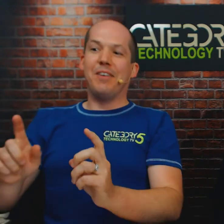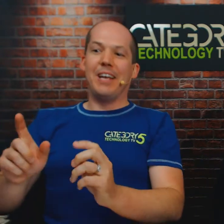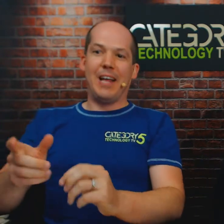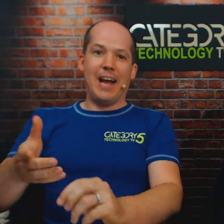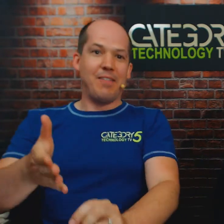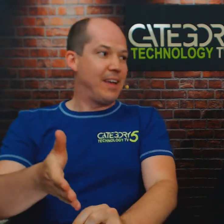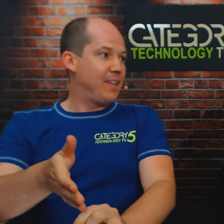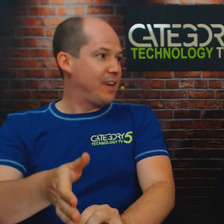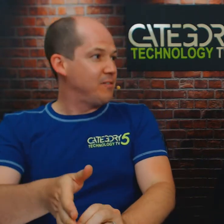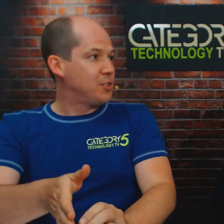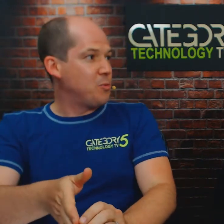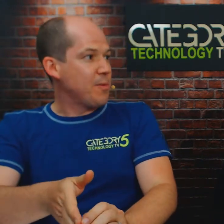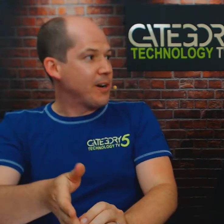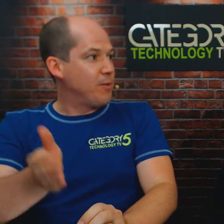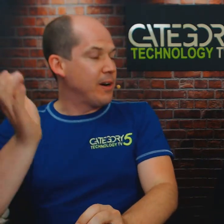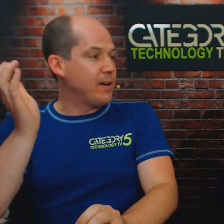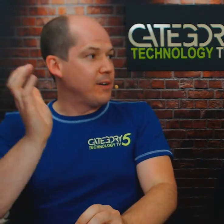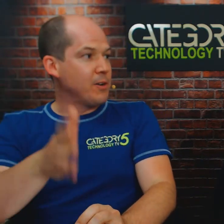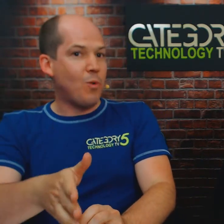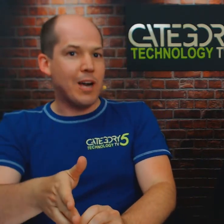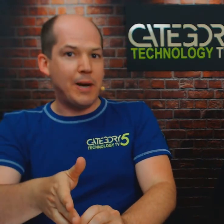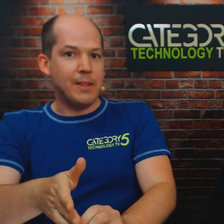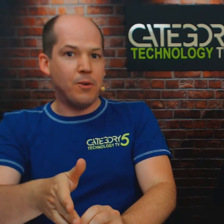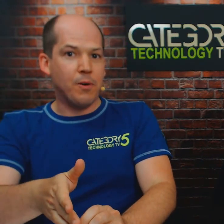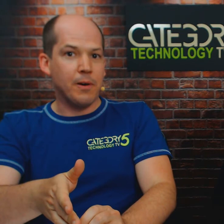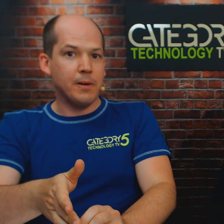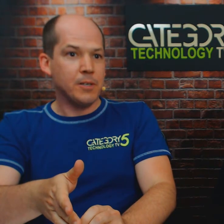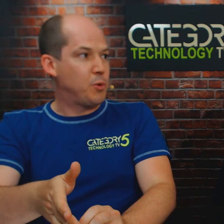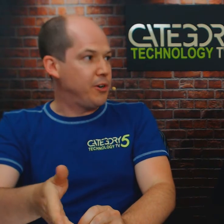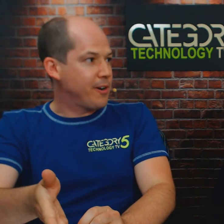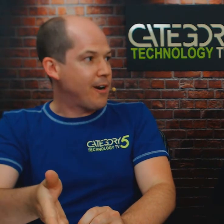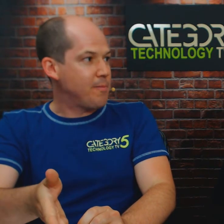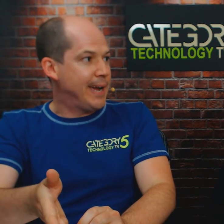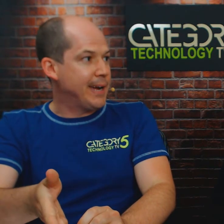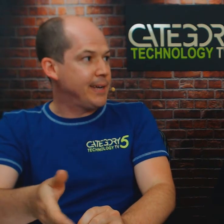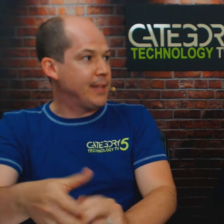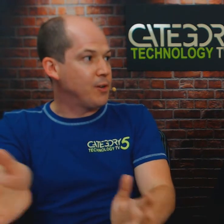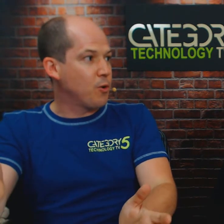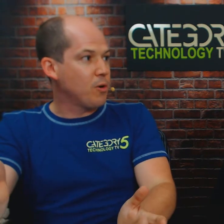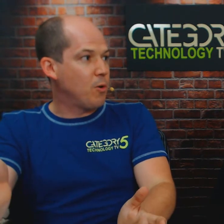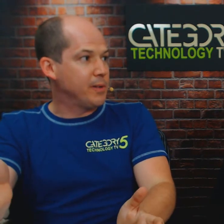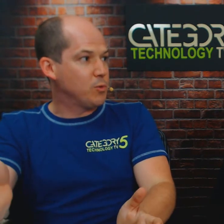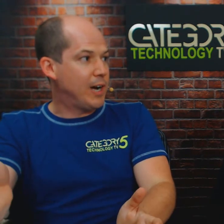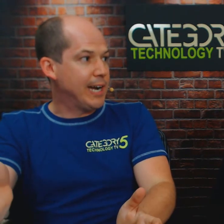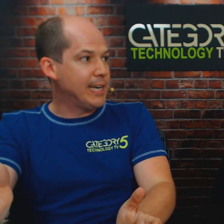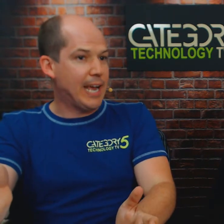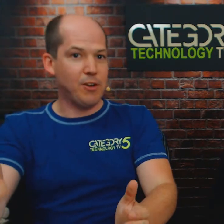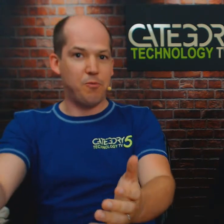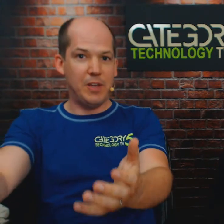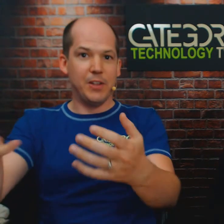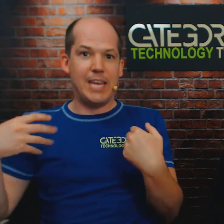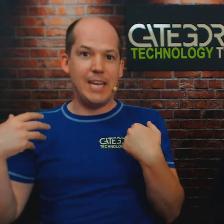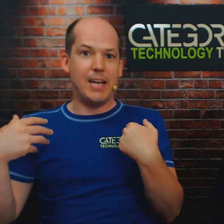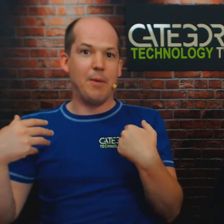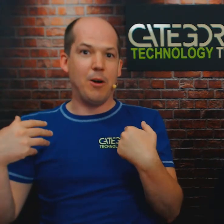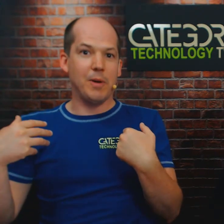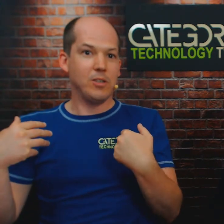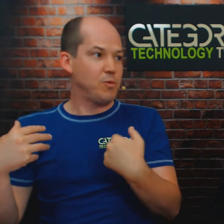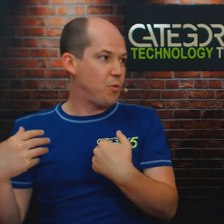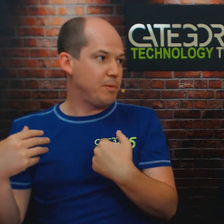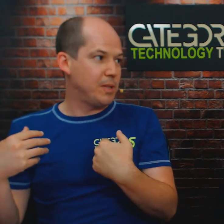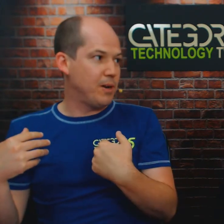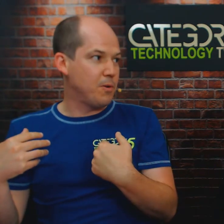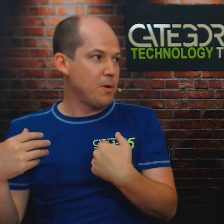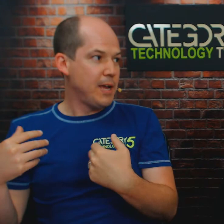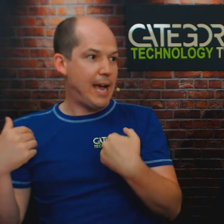But if I think of a supermarket where you walk by the door to put your cart back and the door opens wide and you feel the heat come out